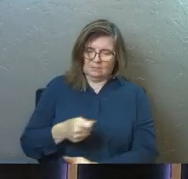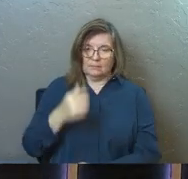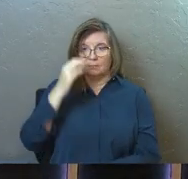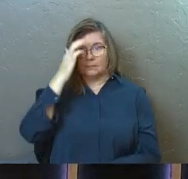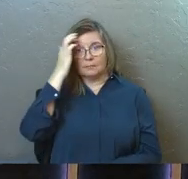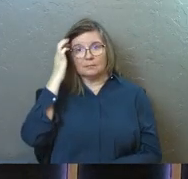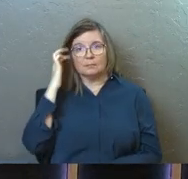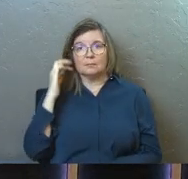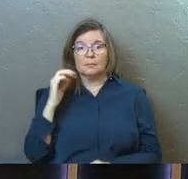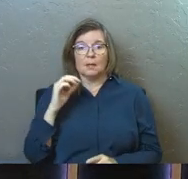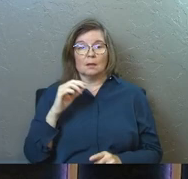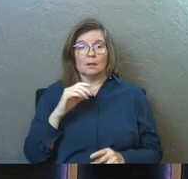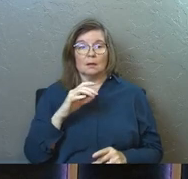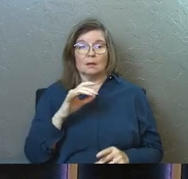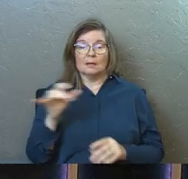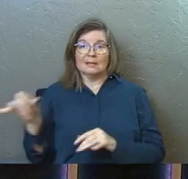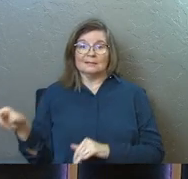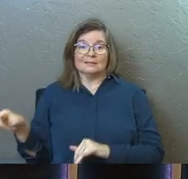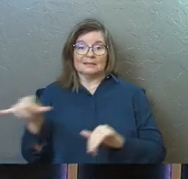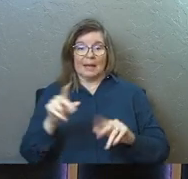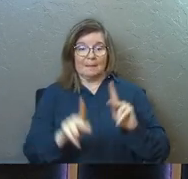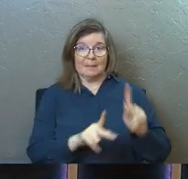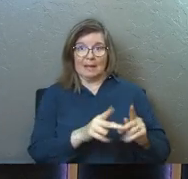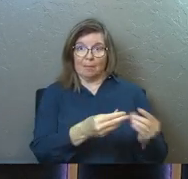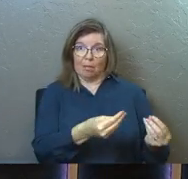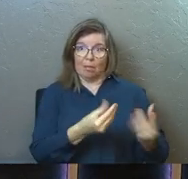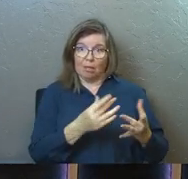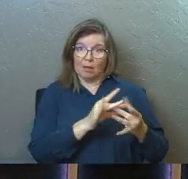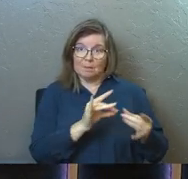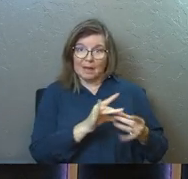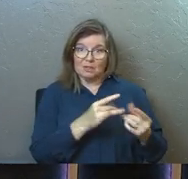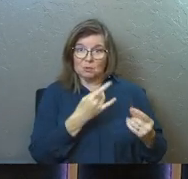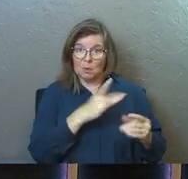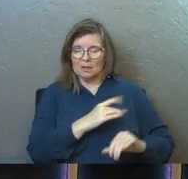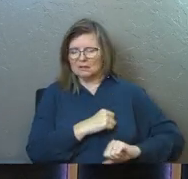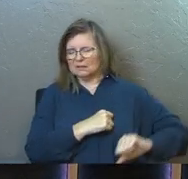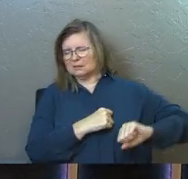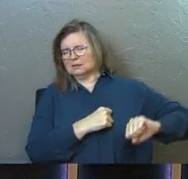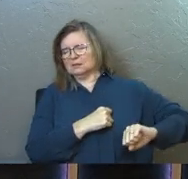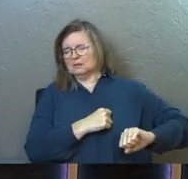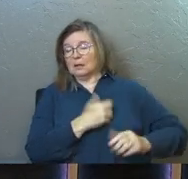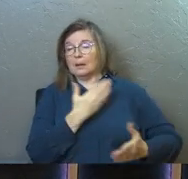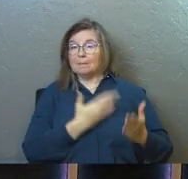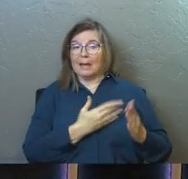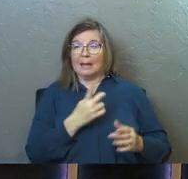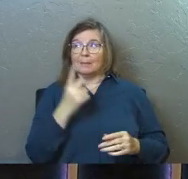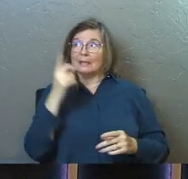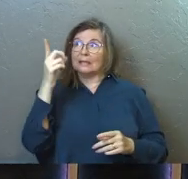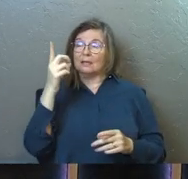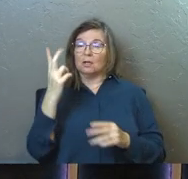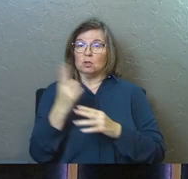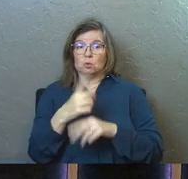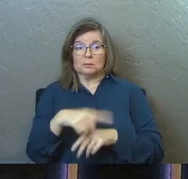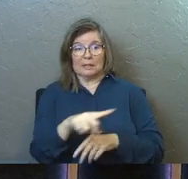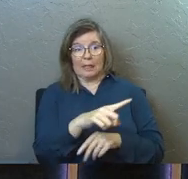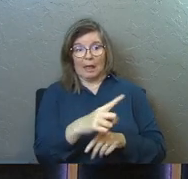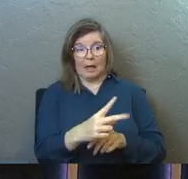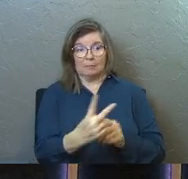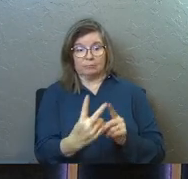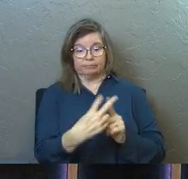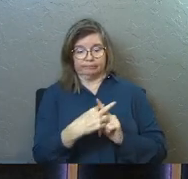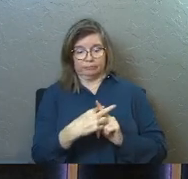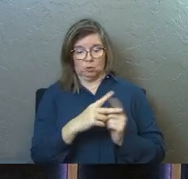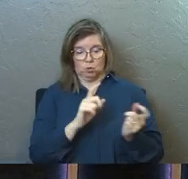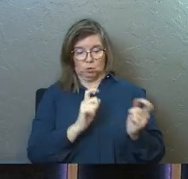in the road, he's using them to adjust your humility. Your